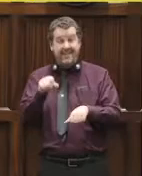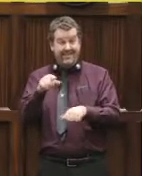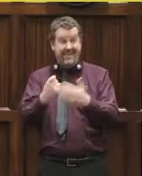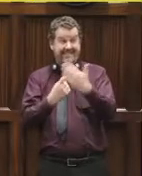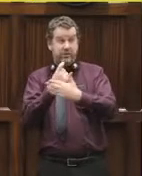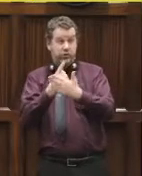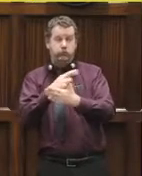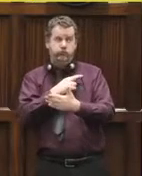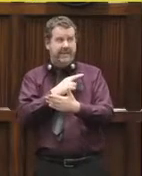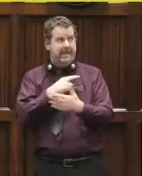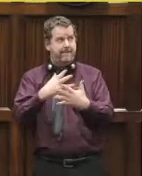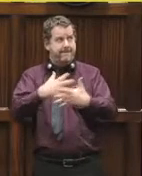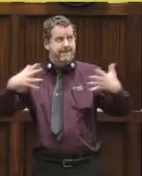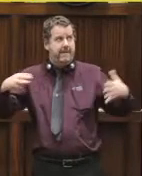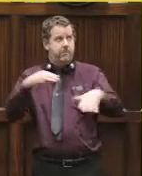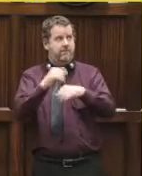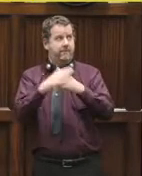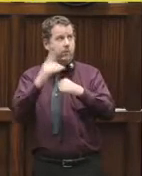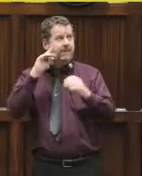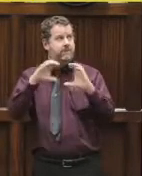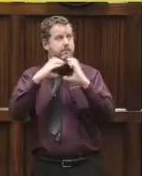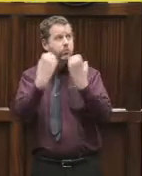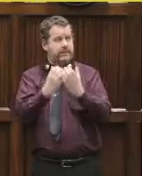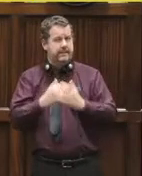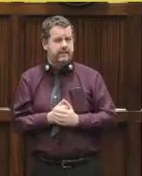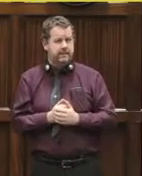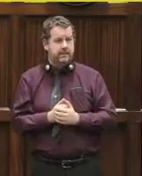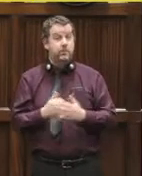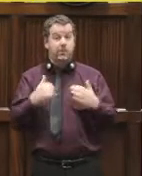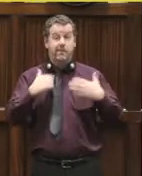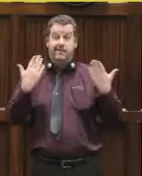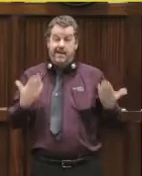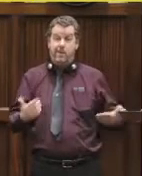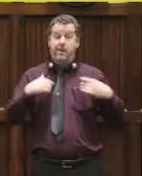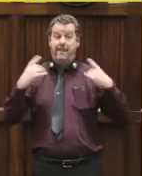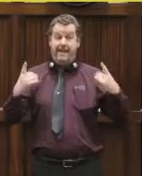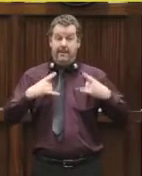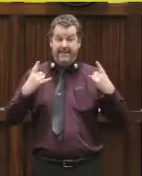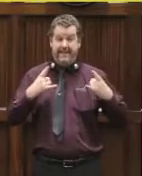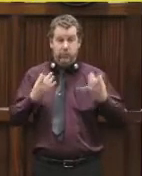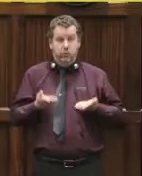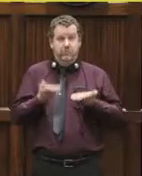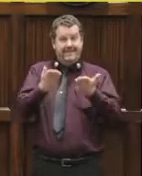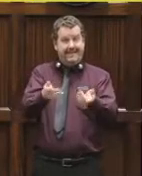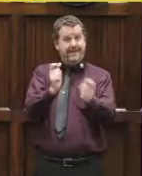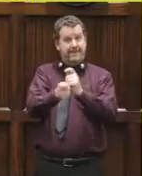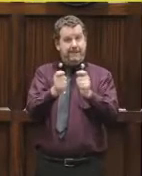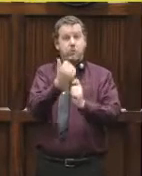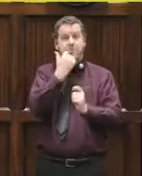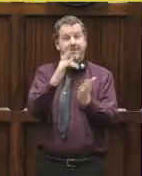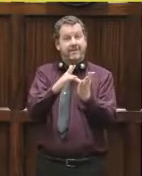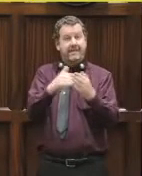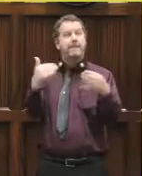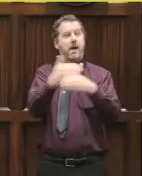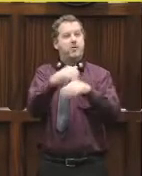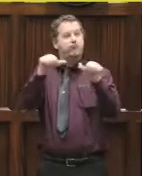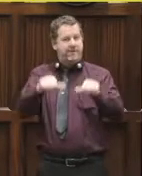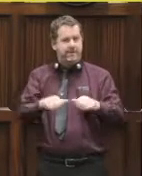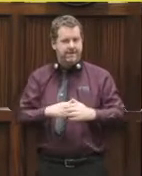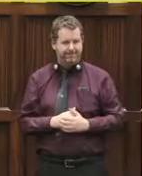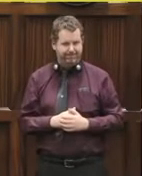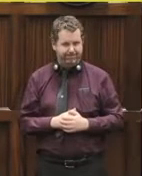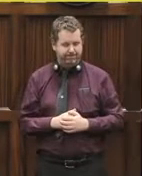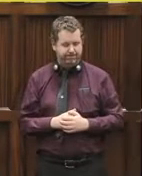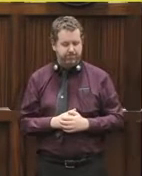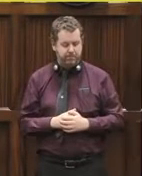for the deaf community, I am happy to present this amendment by agreement. In